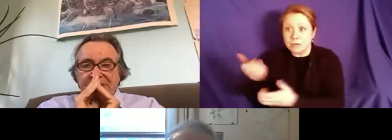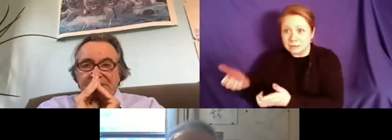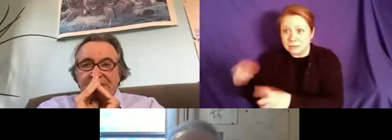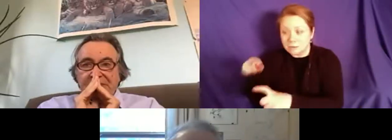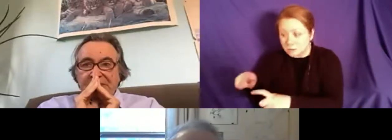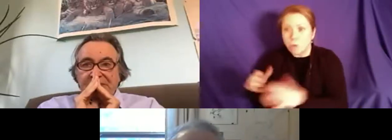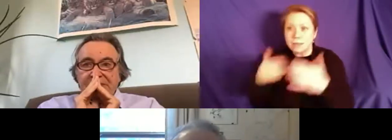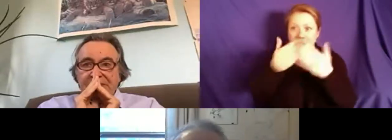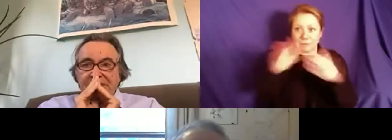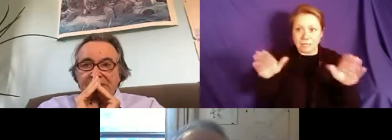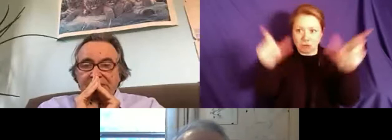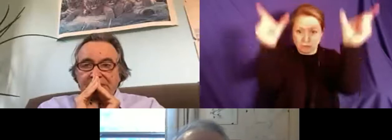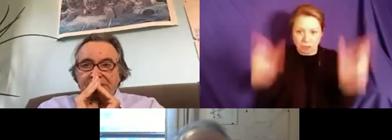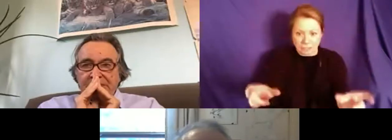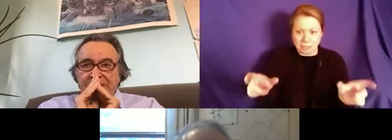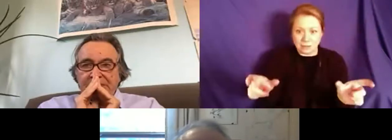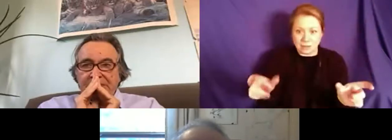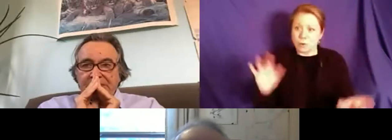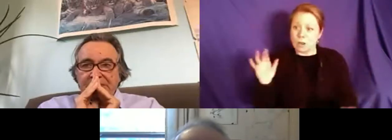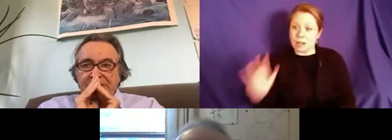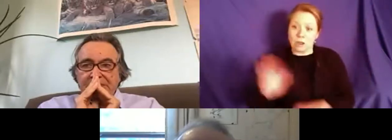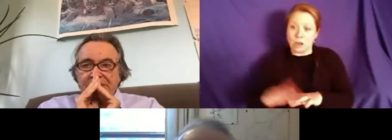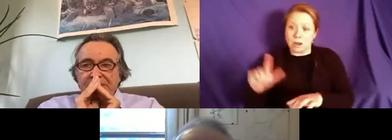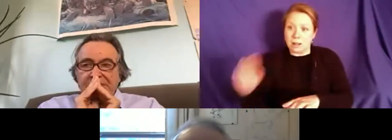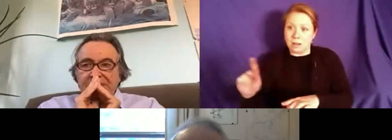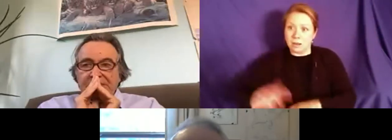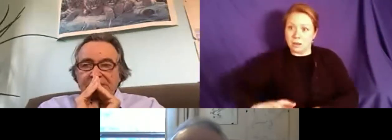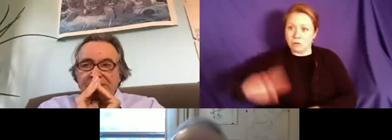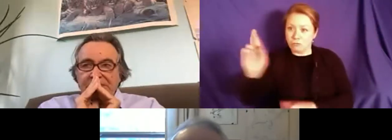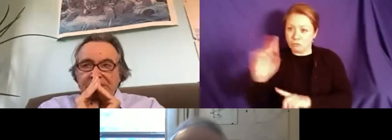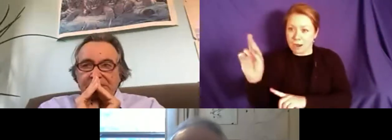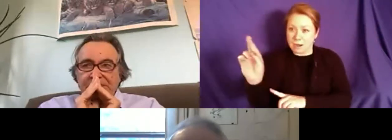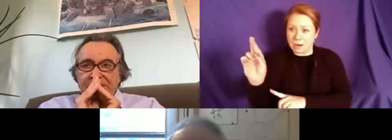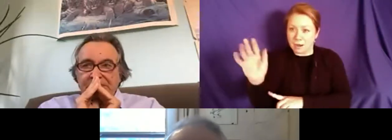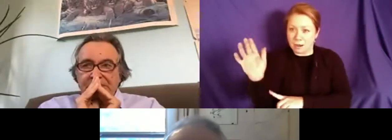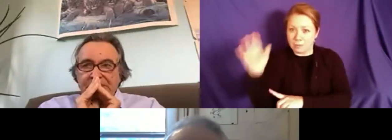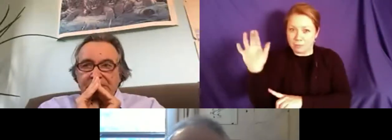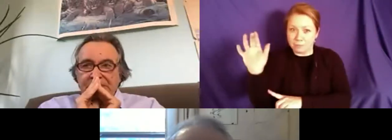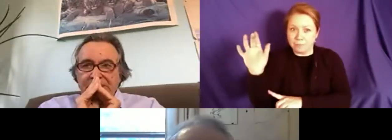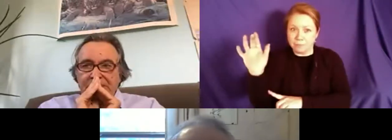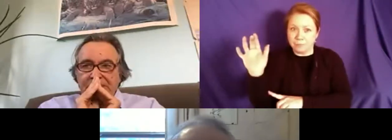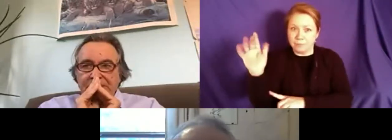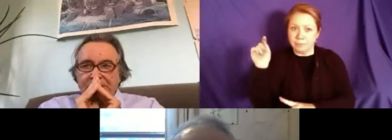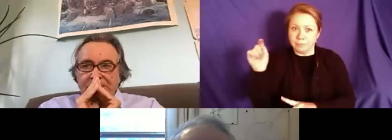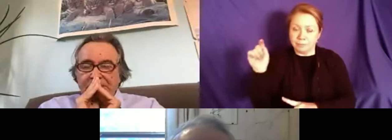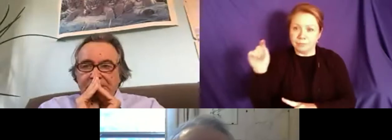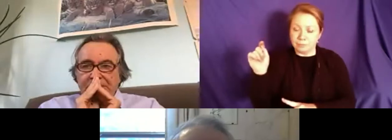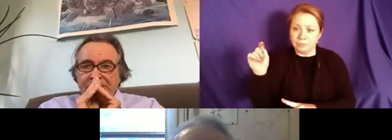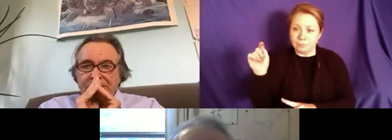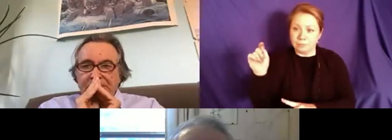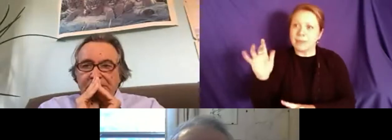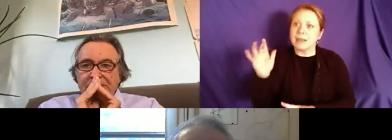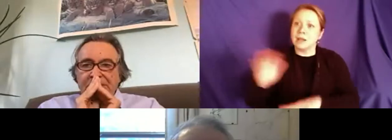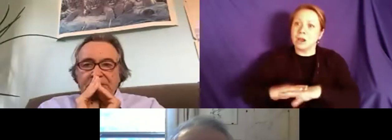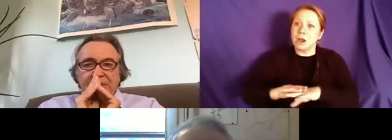screen by clicking on the link, and then you go to your upper right hand corner of your box and you click on the